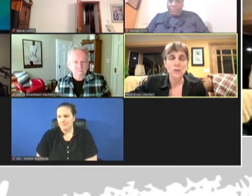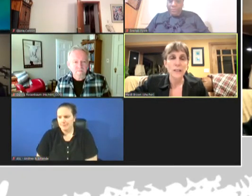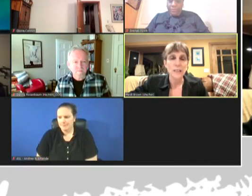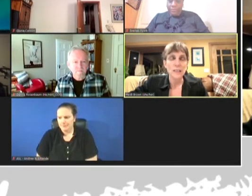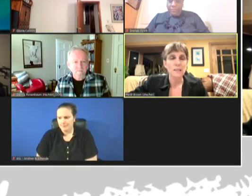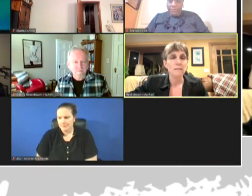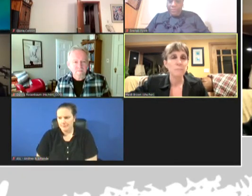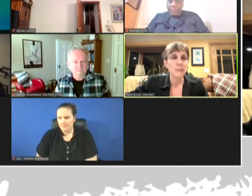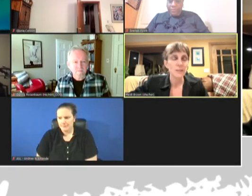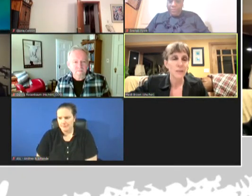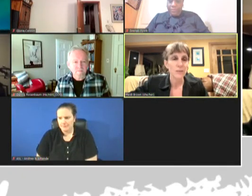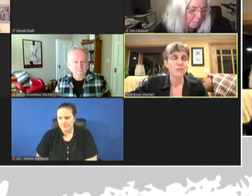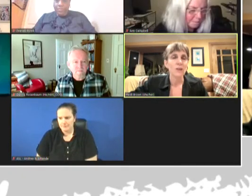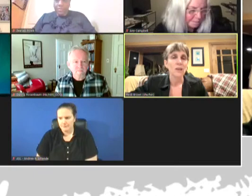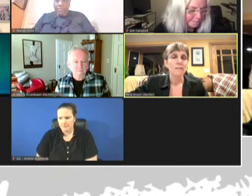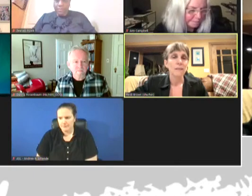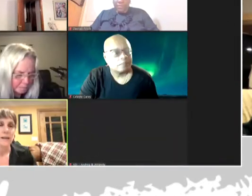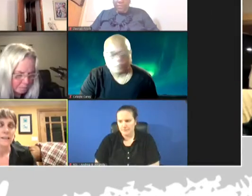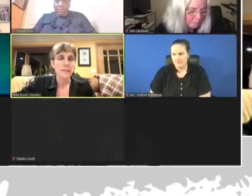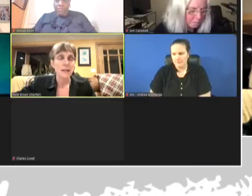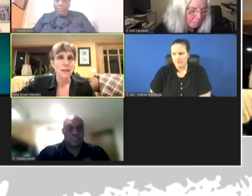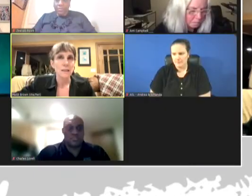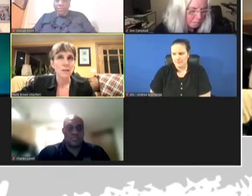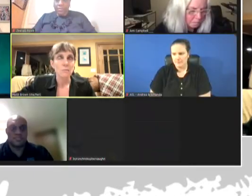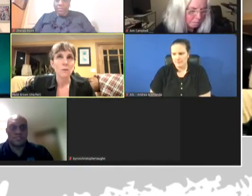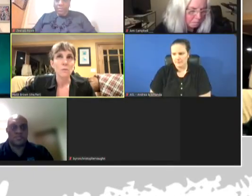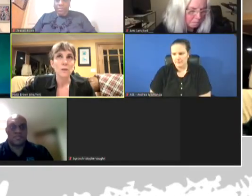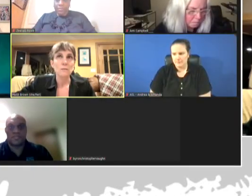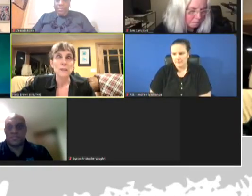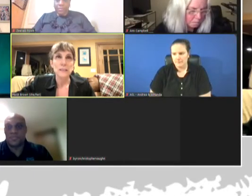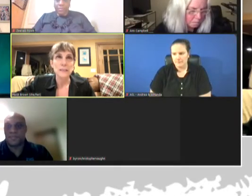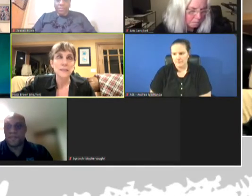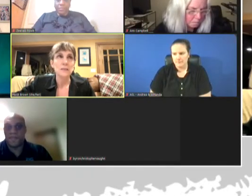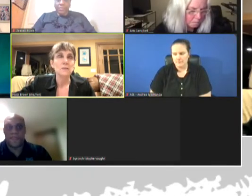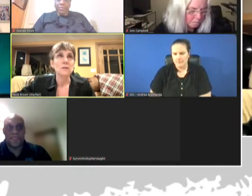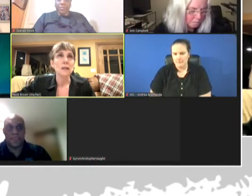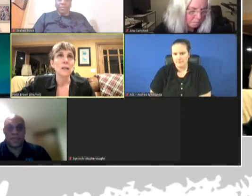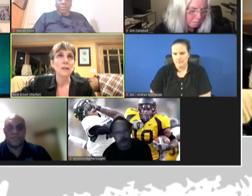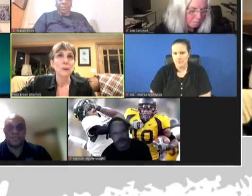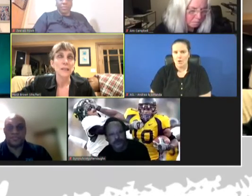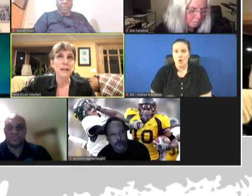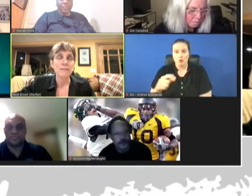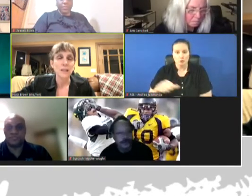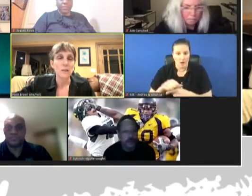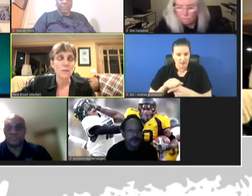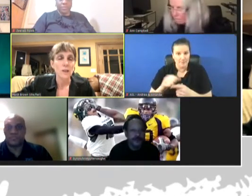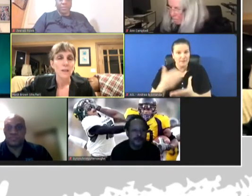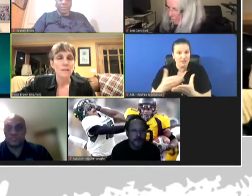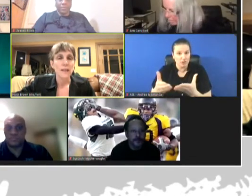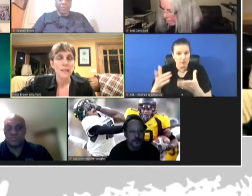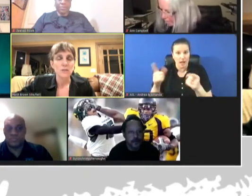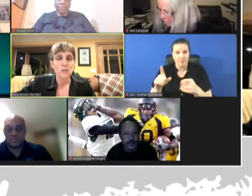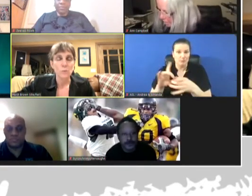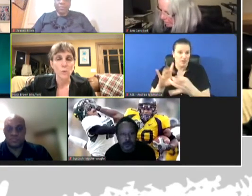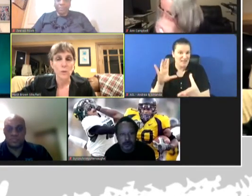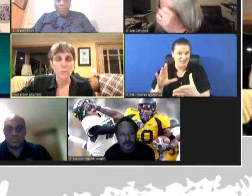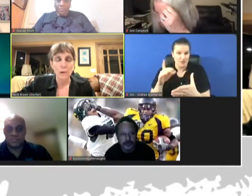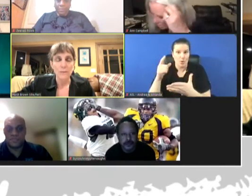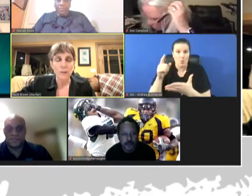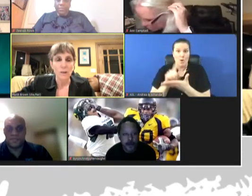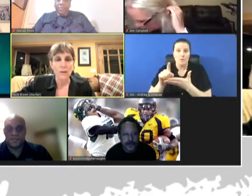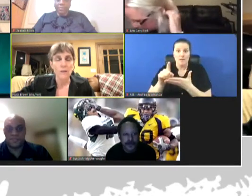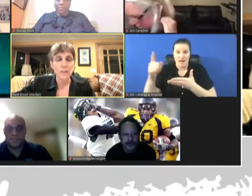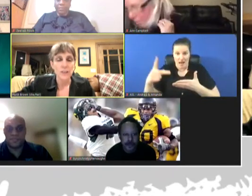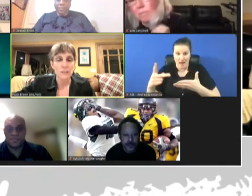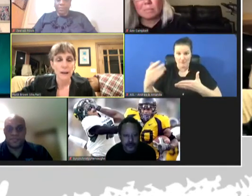There was a training materials that were released a week and a half ago that were part